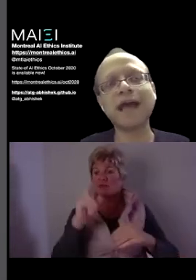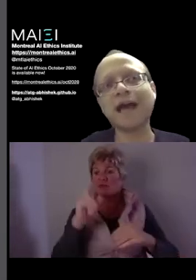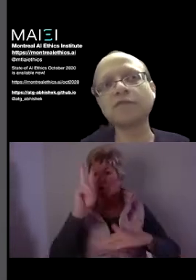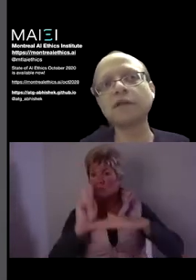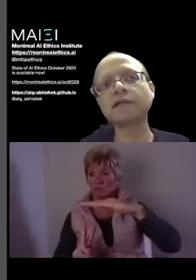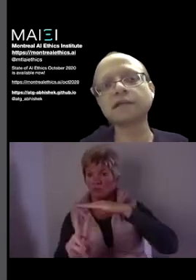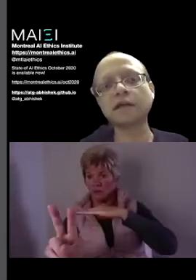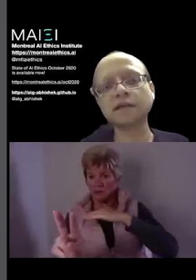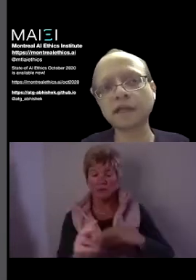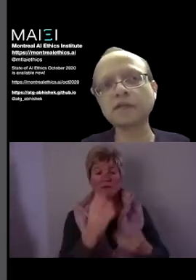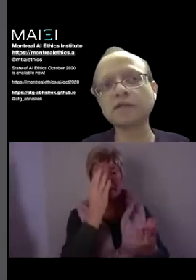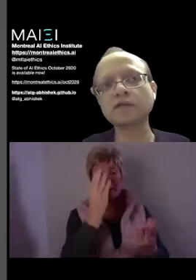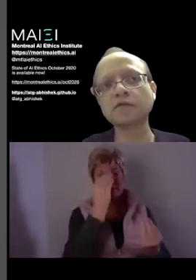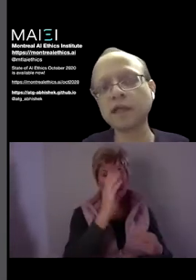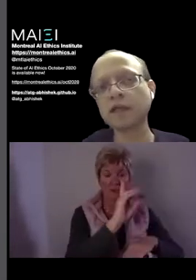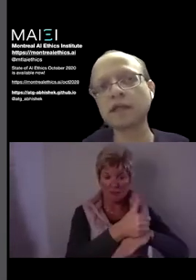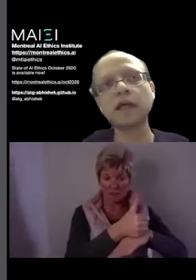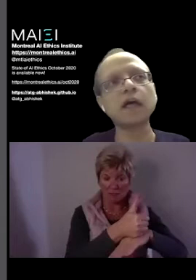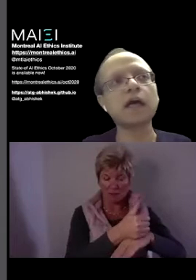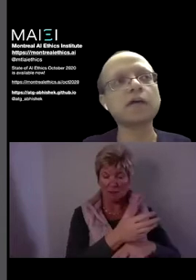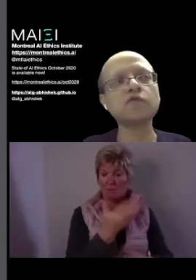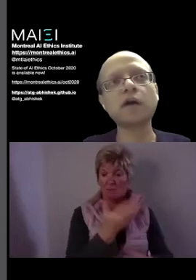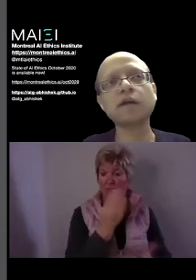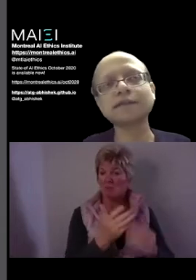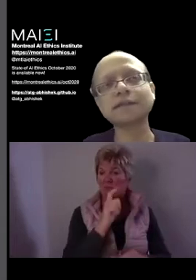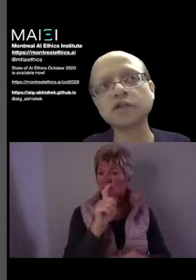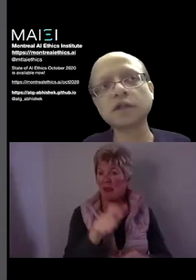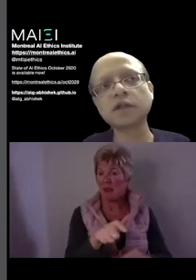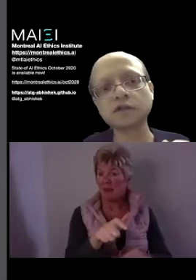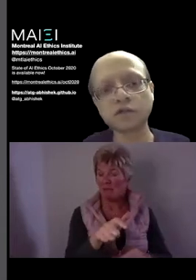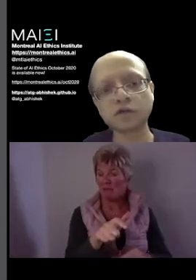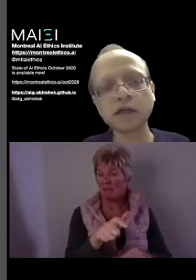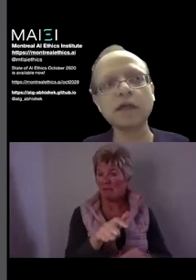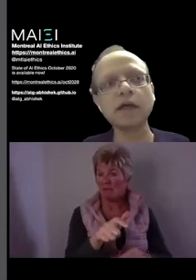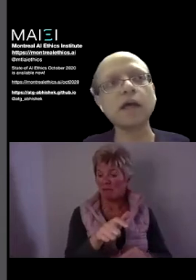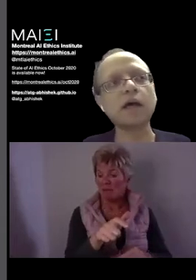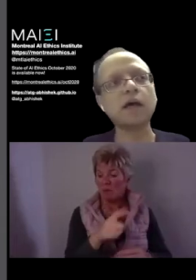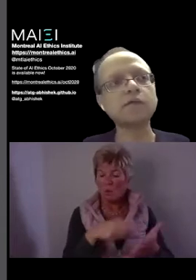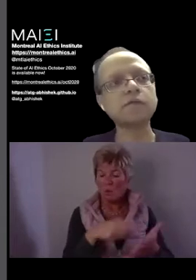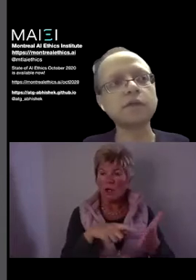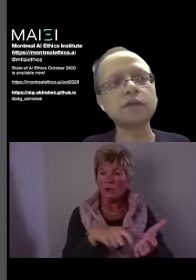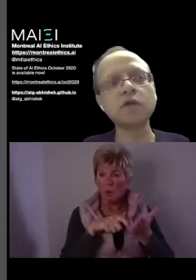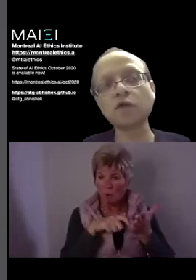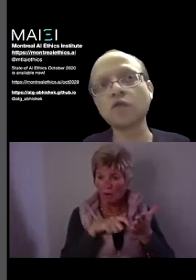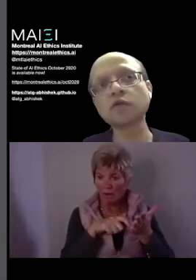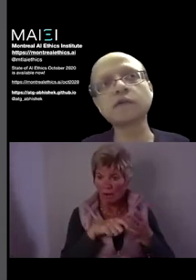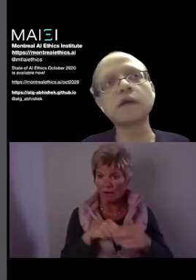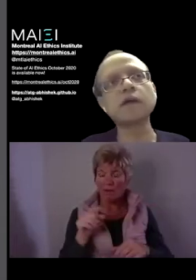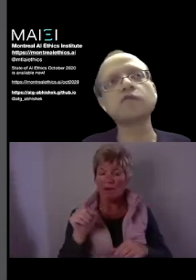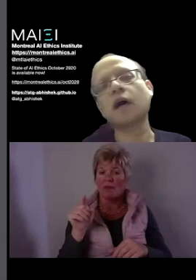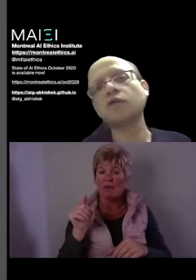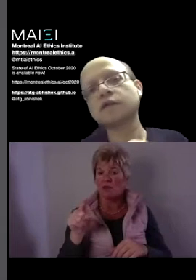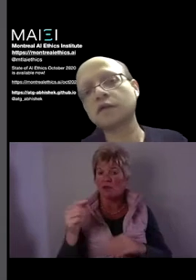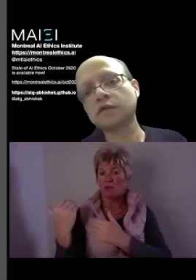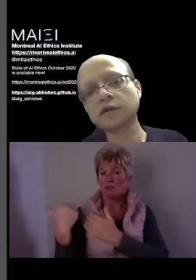doesn't have the necessary signals within it, you are essentially distorting your goals